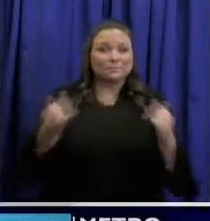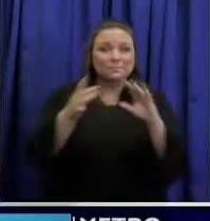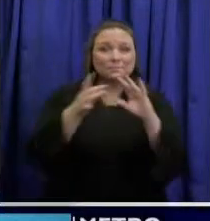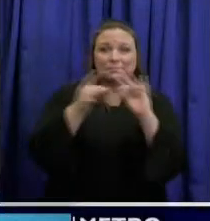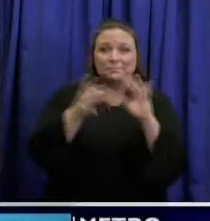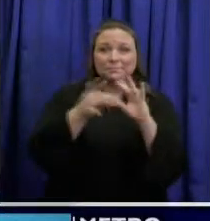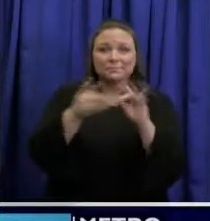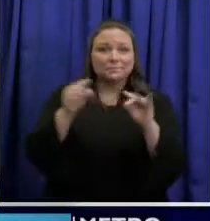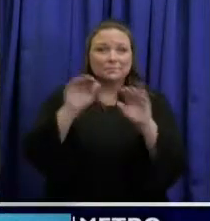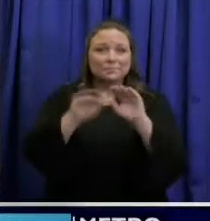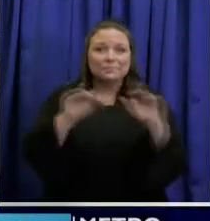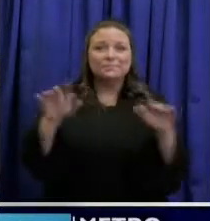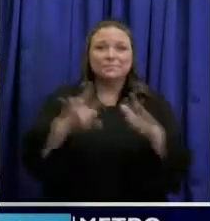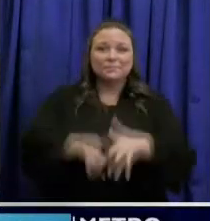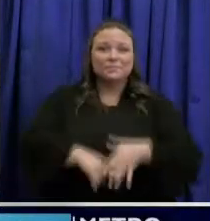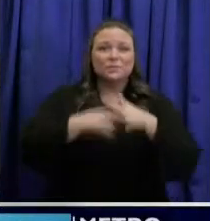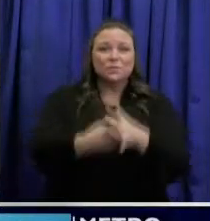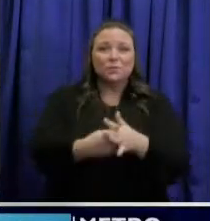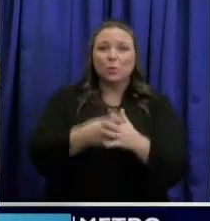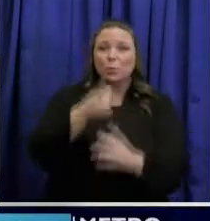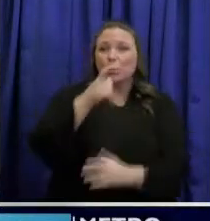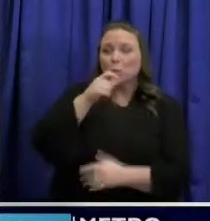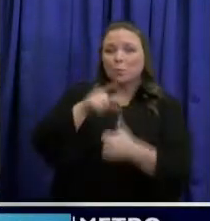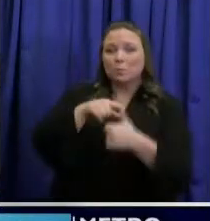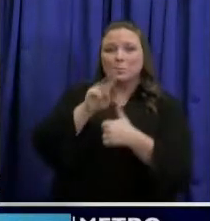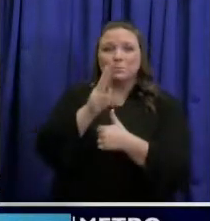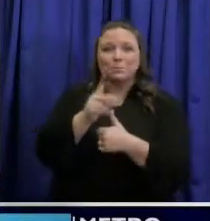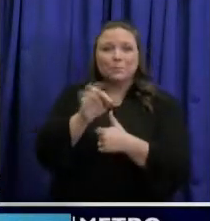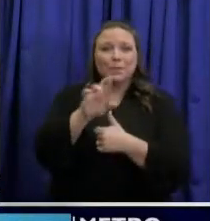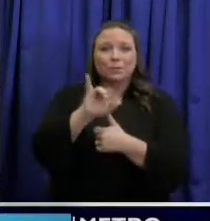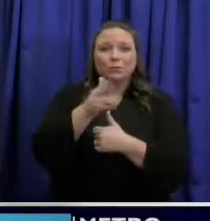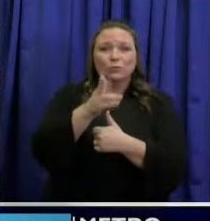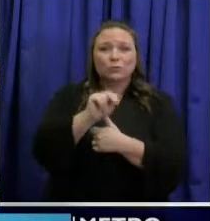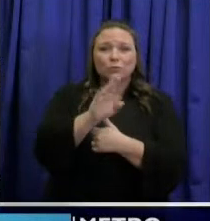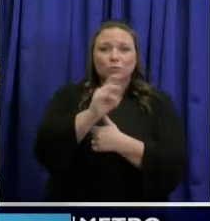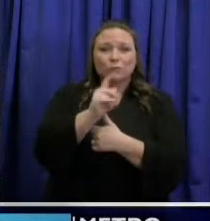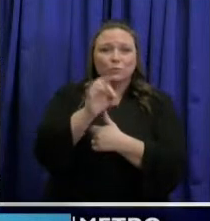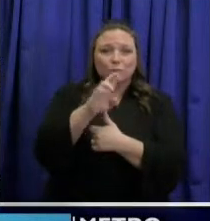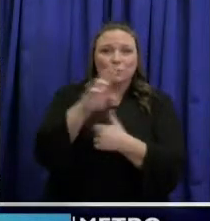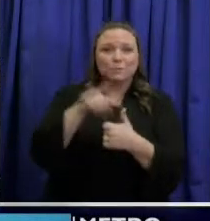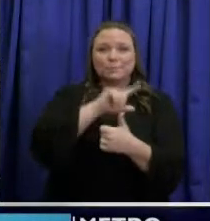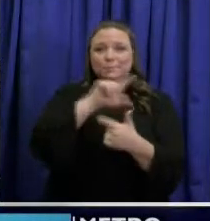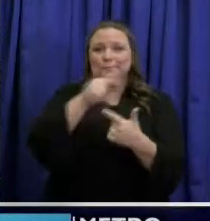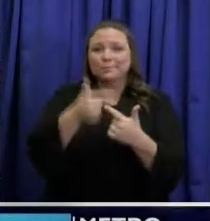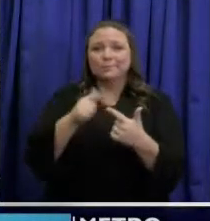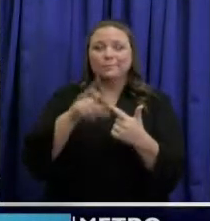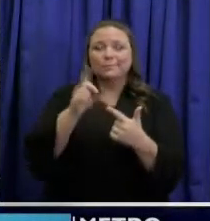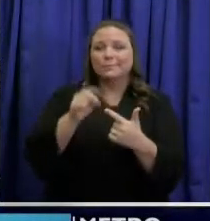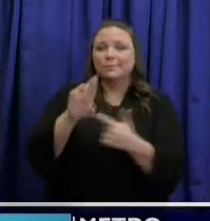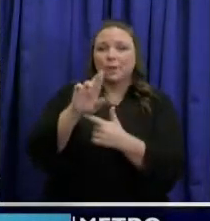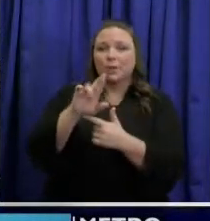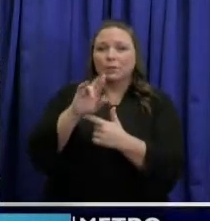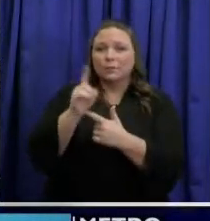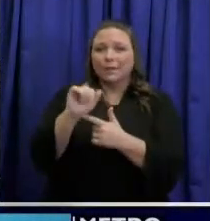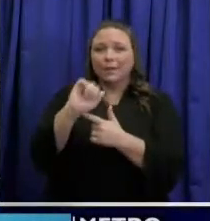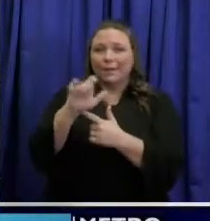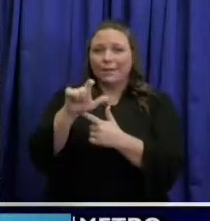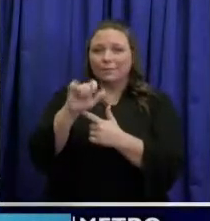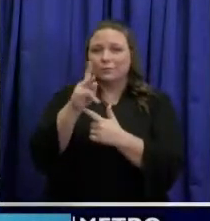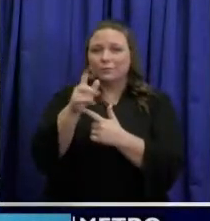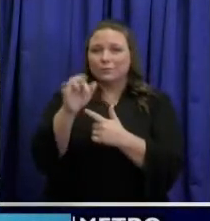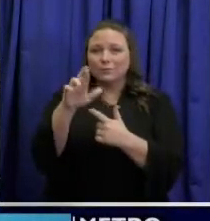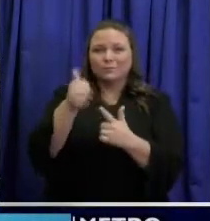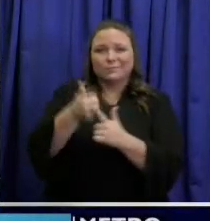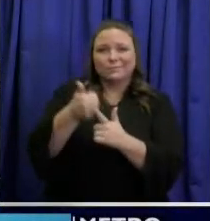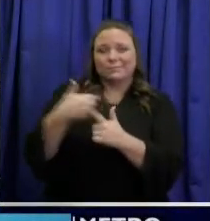briefing with Mayor John Cooper and Dr. Alex Jahangir, Chair of the Metro Coronavirus Task